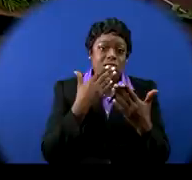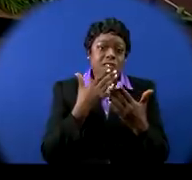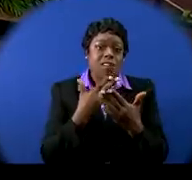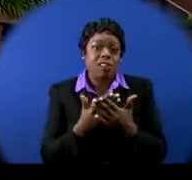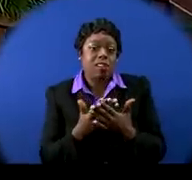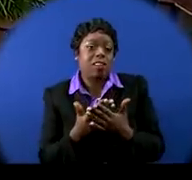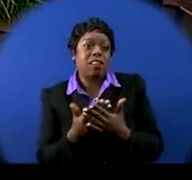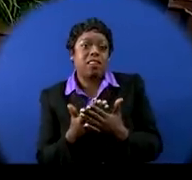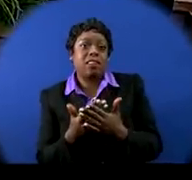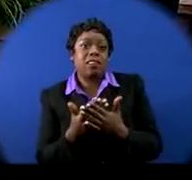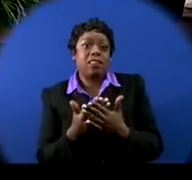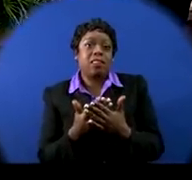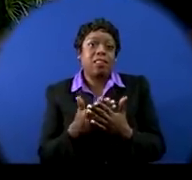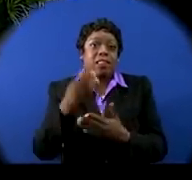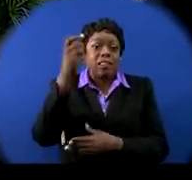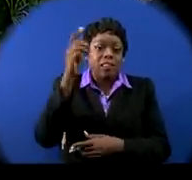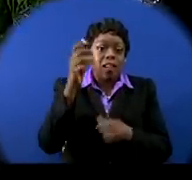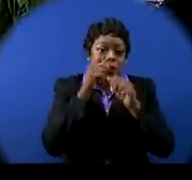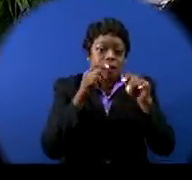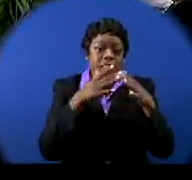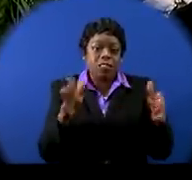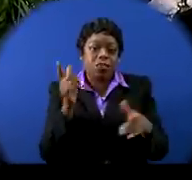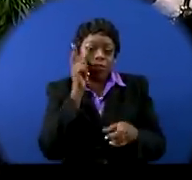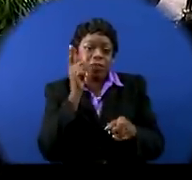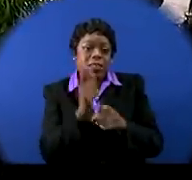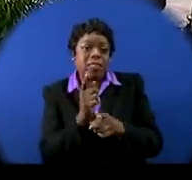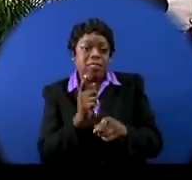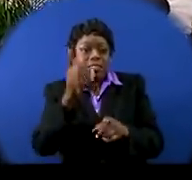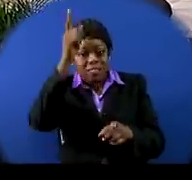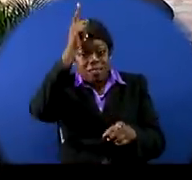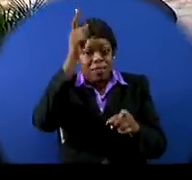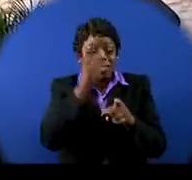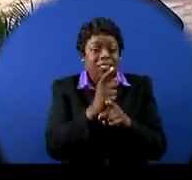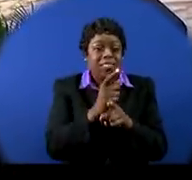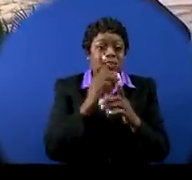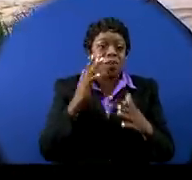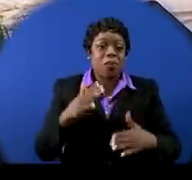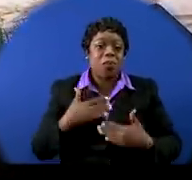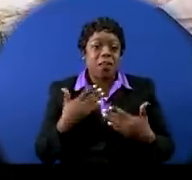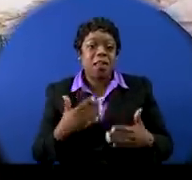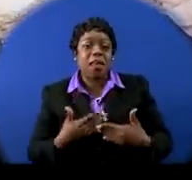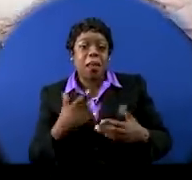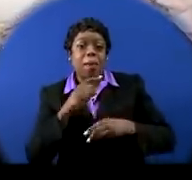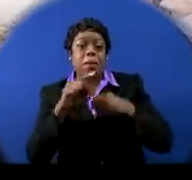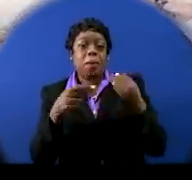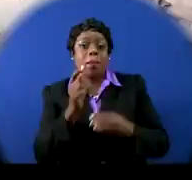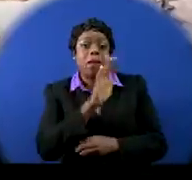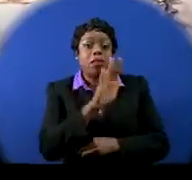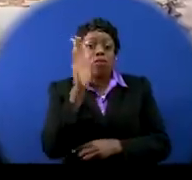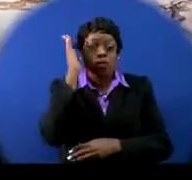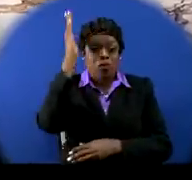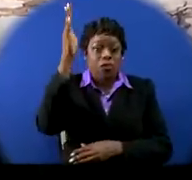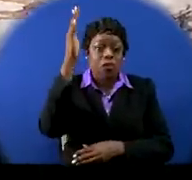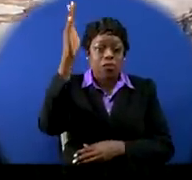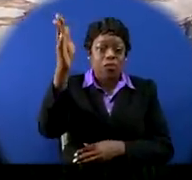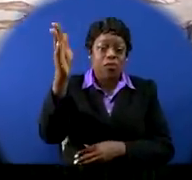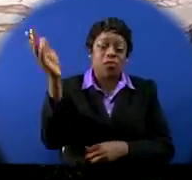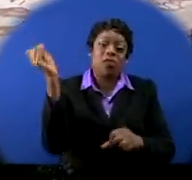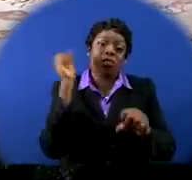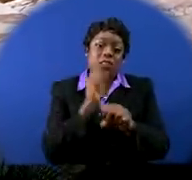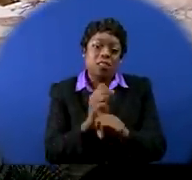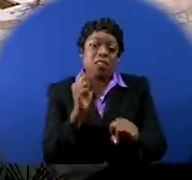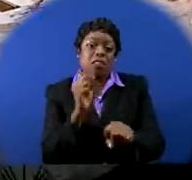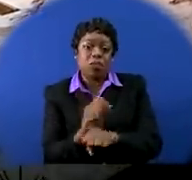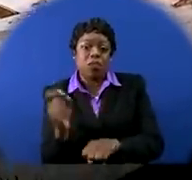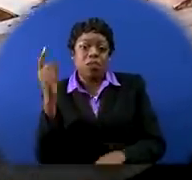good. God bless you, sis. God bless you, brother. We're excited about your future. Excited about your future. I see you